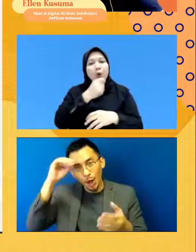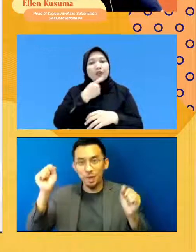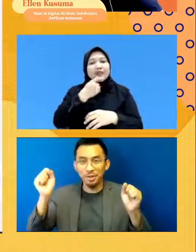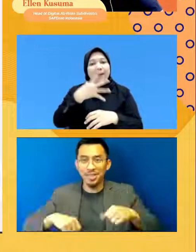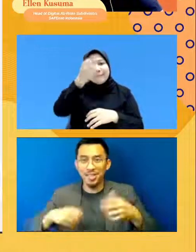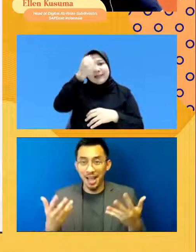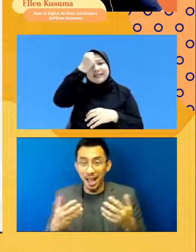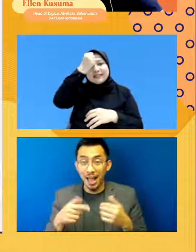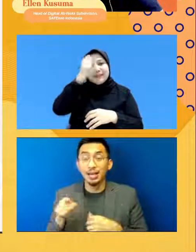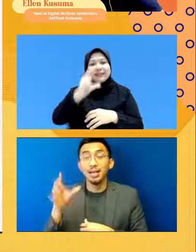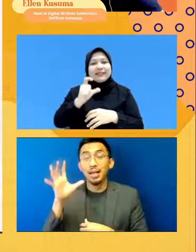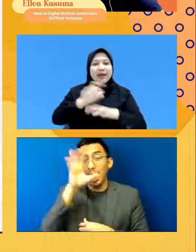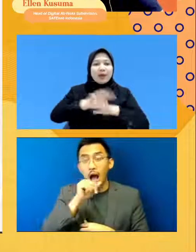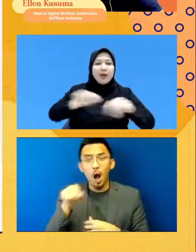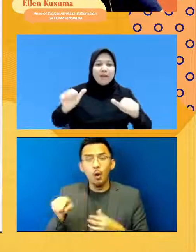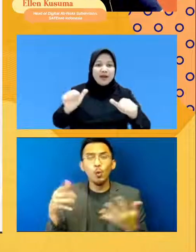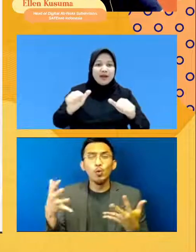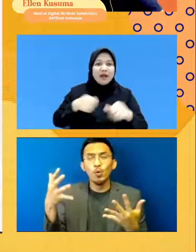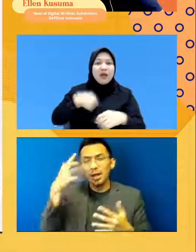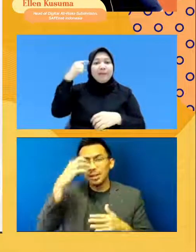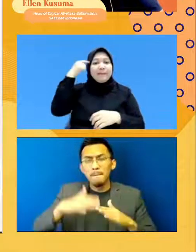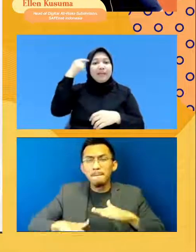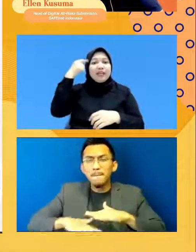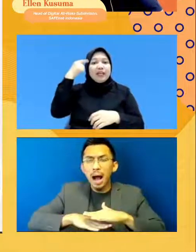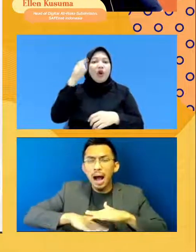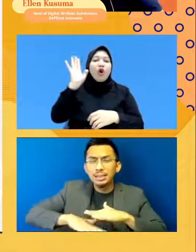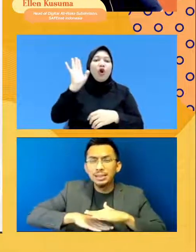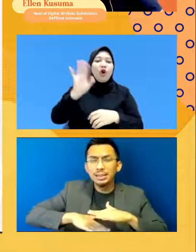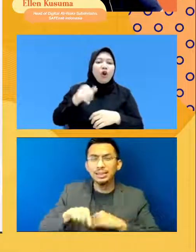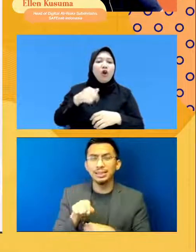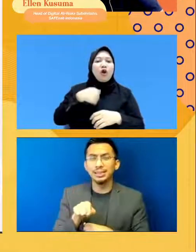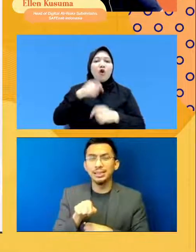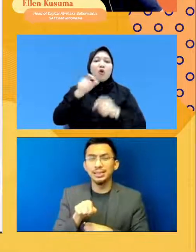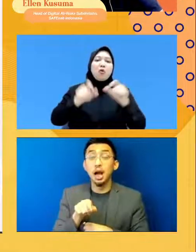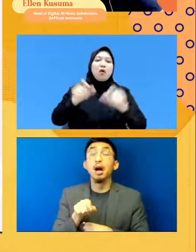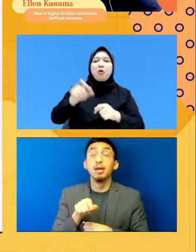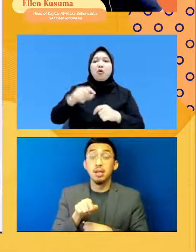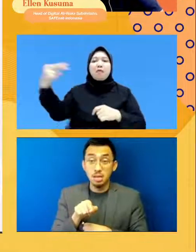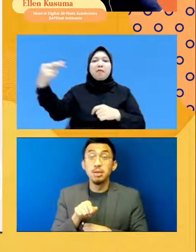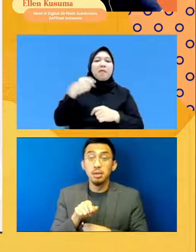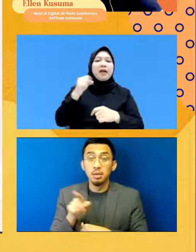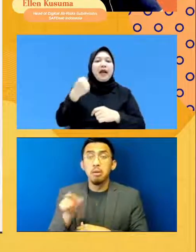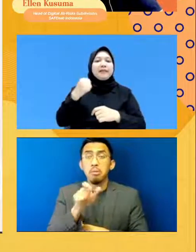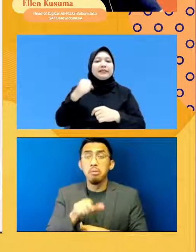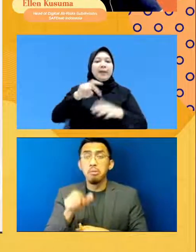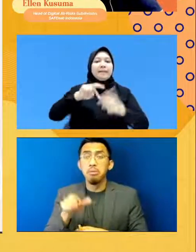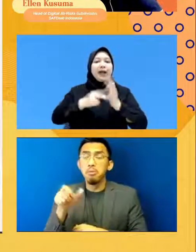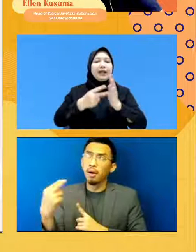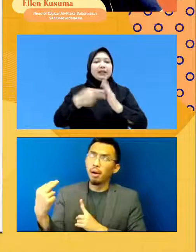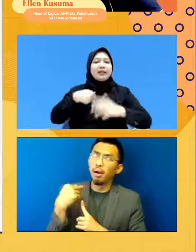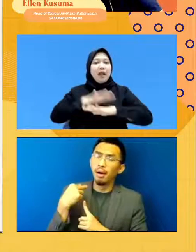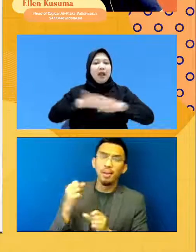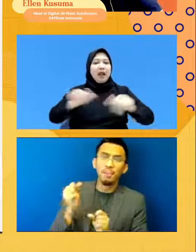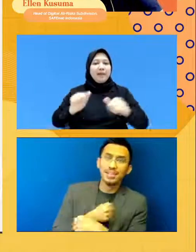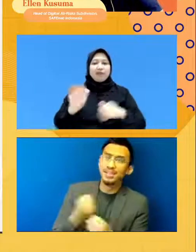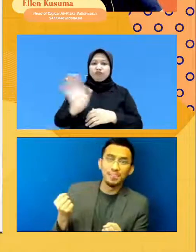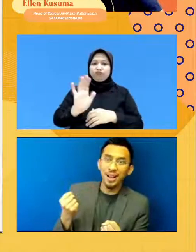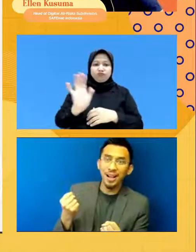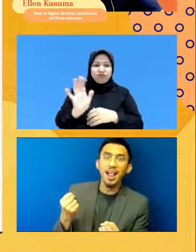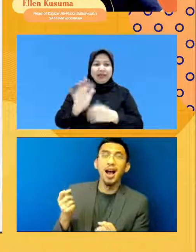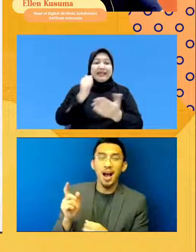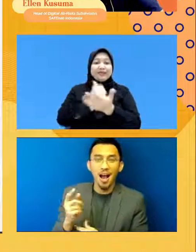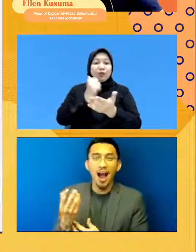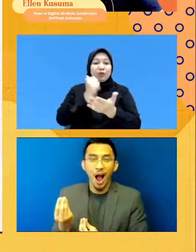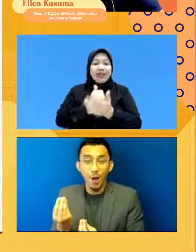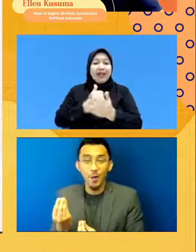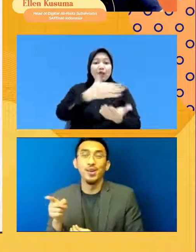think ourselves as a nobody in the internet, so I am safer. Actually, in the world of data, in the world of that we have